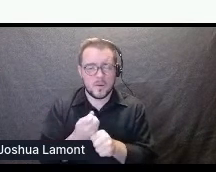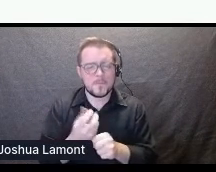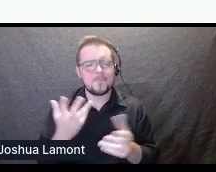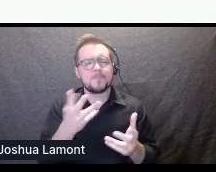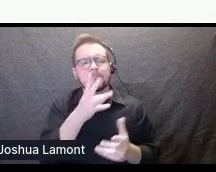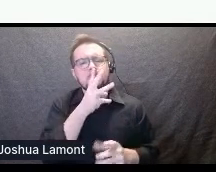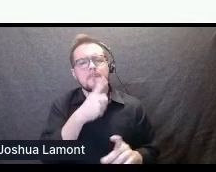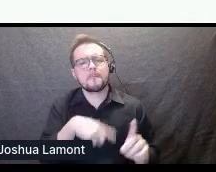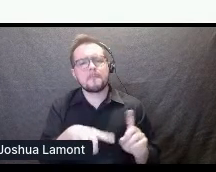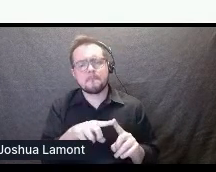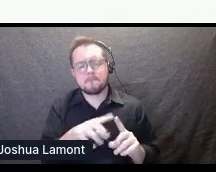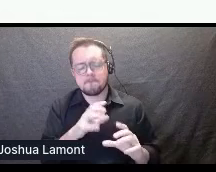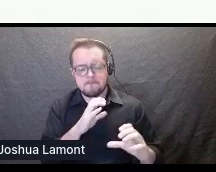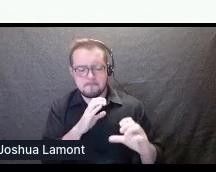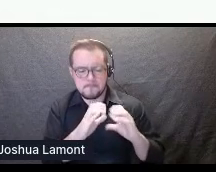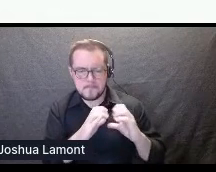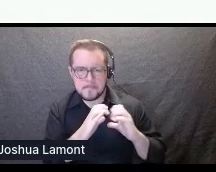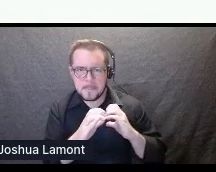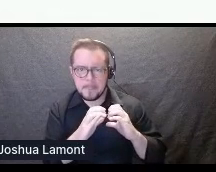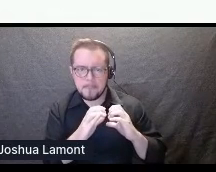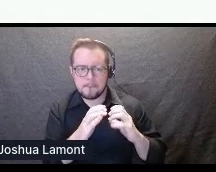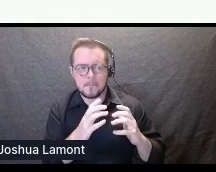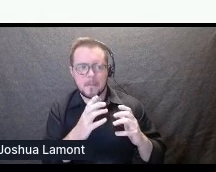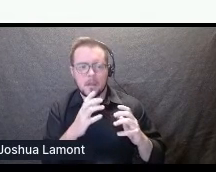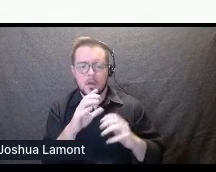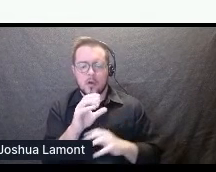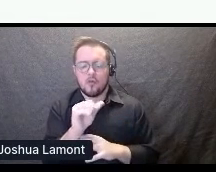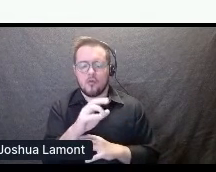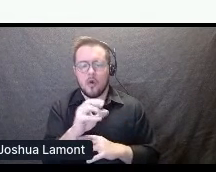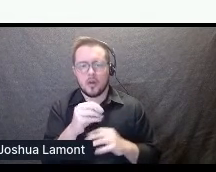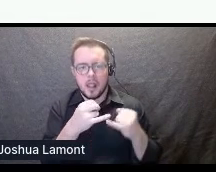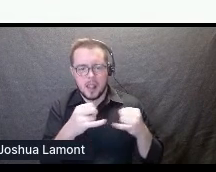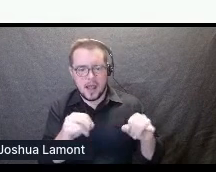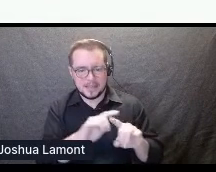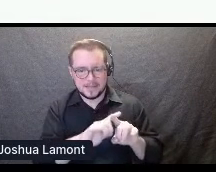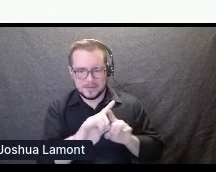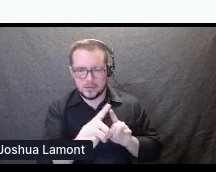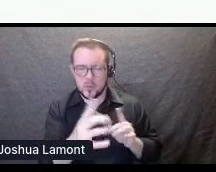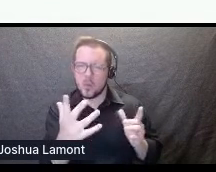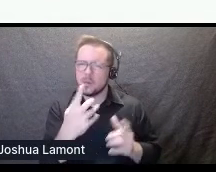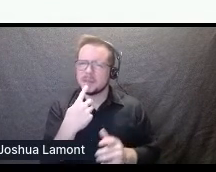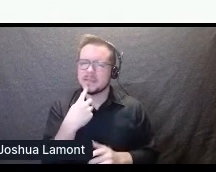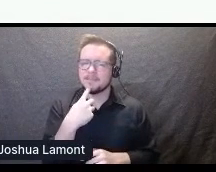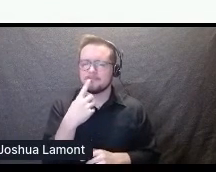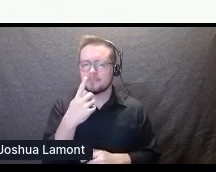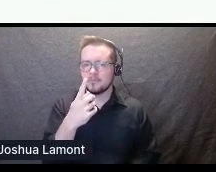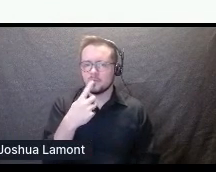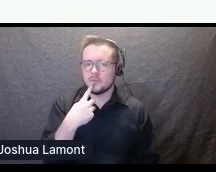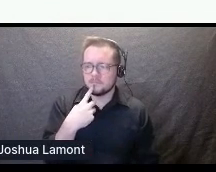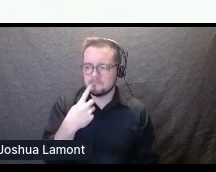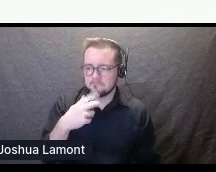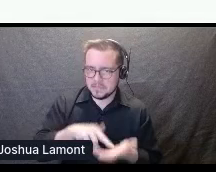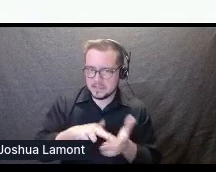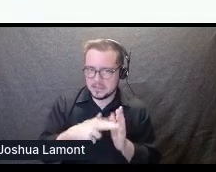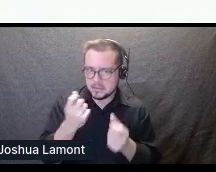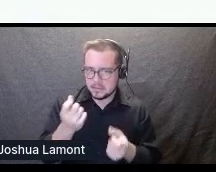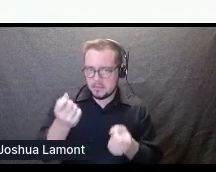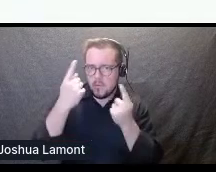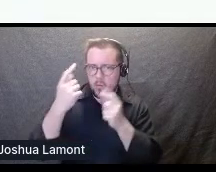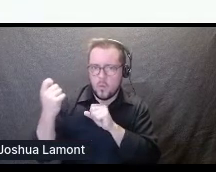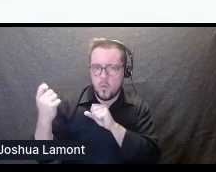say communicating across lines of difference is that acknowledging that we all come to